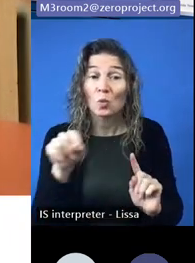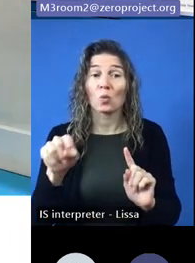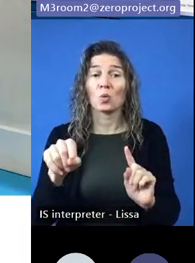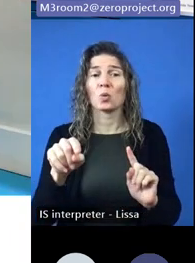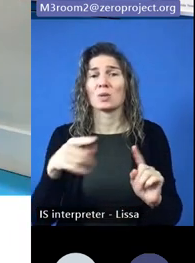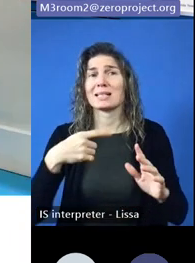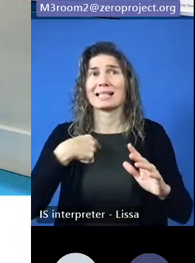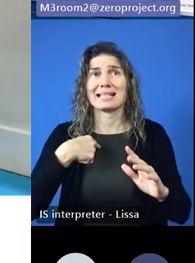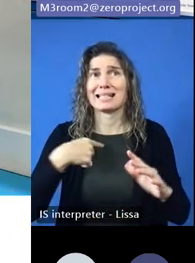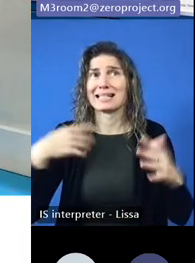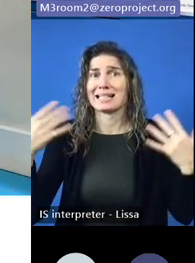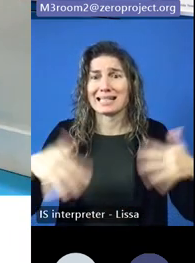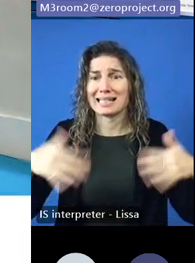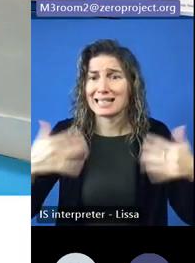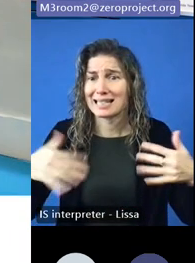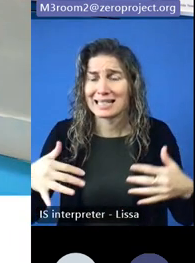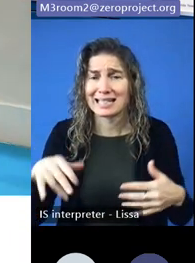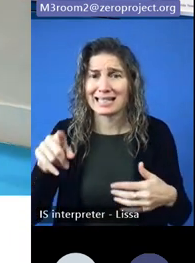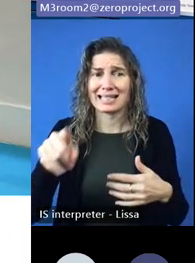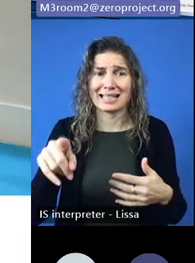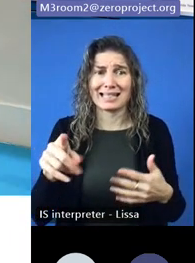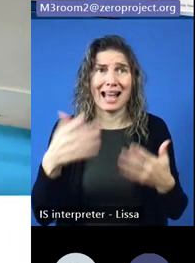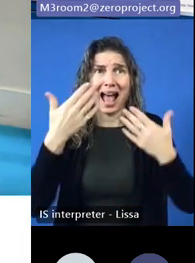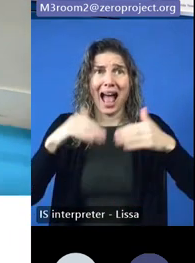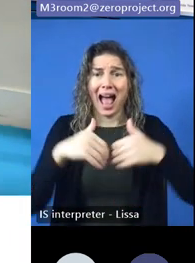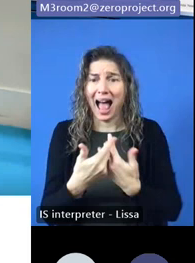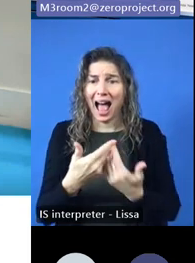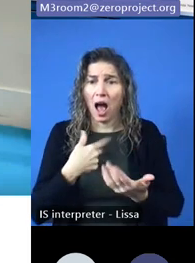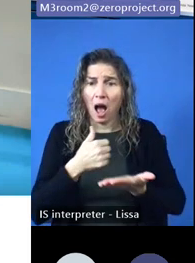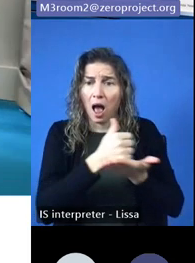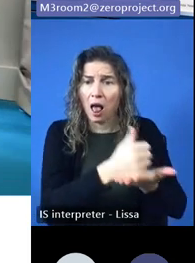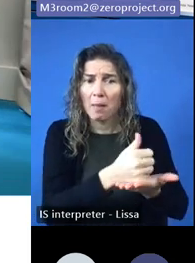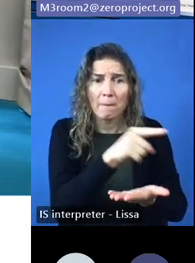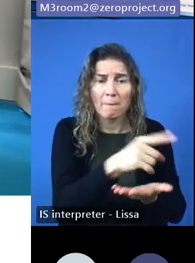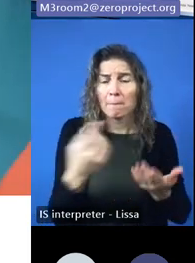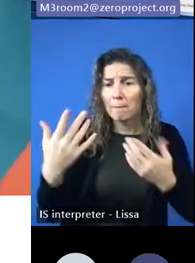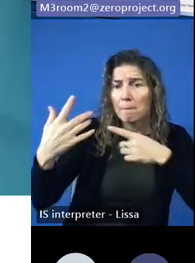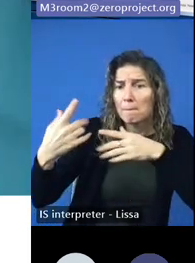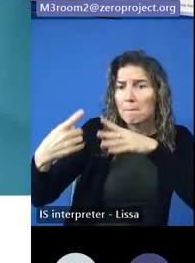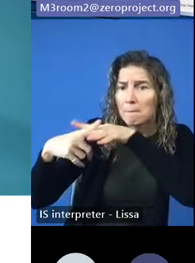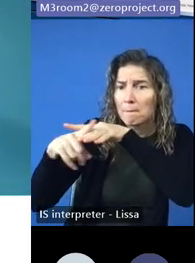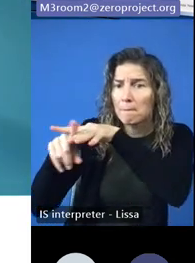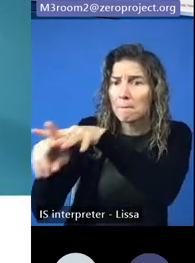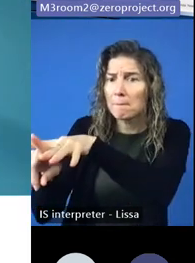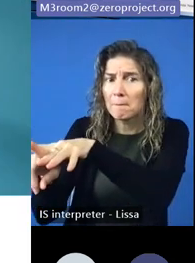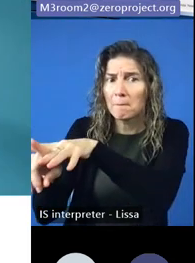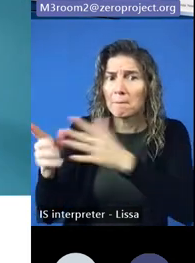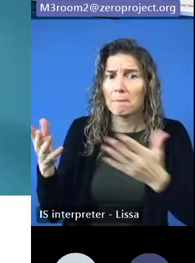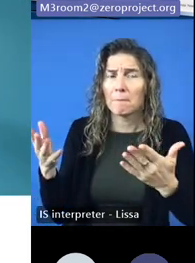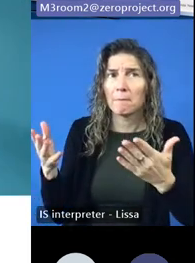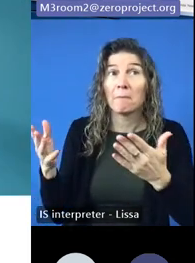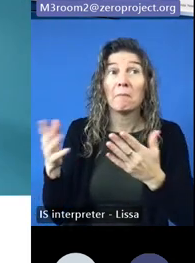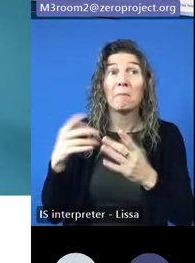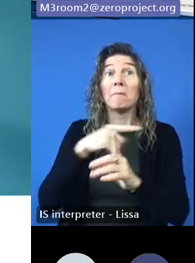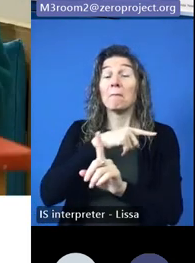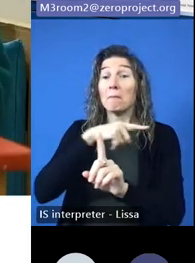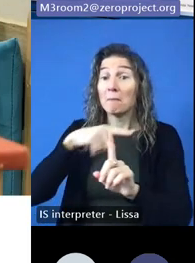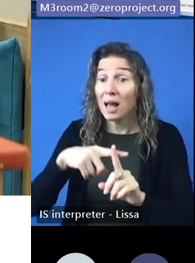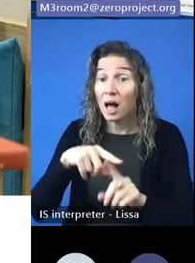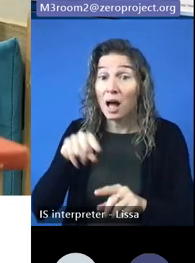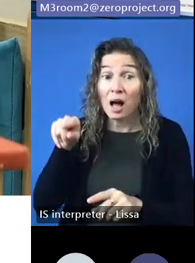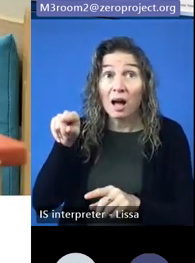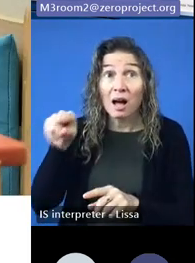had no idea what the right way was to prepare her for mainstream schools. And on top of that, I wasn't even sure if these schools were inclusive